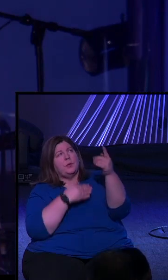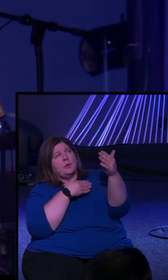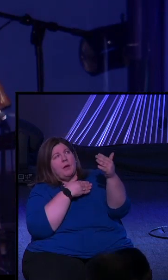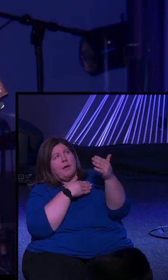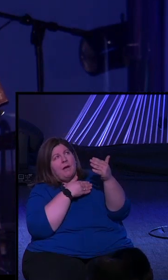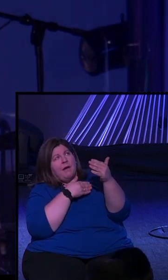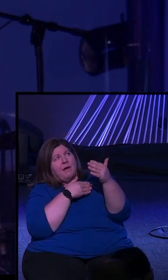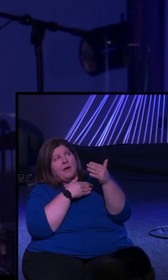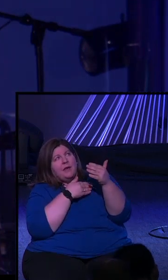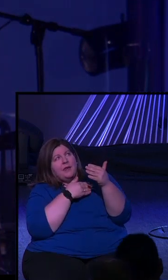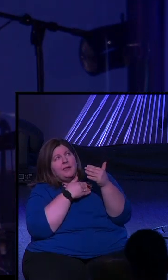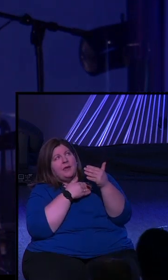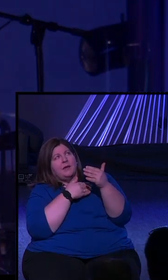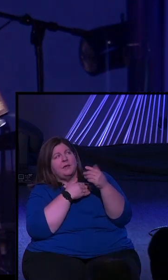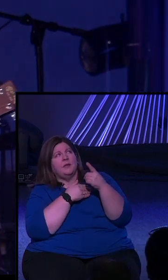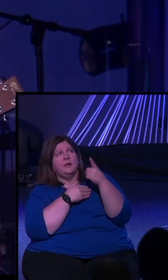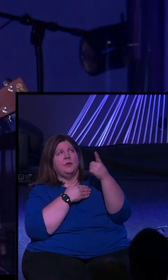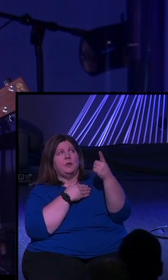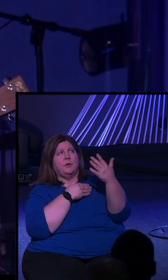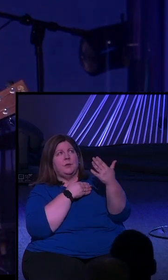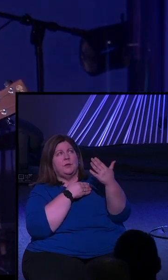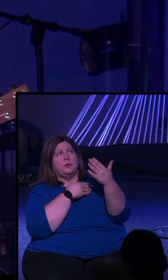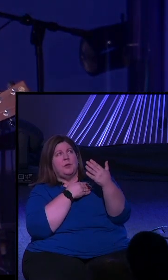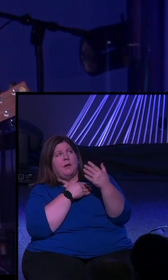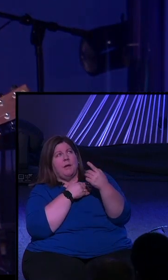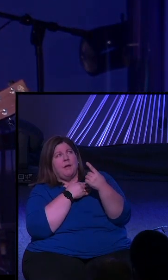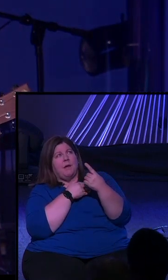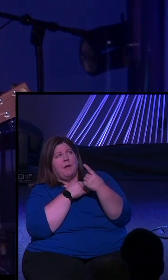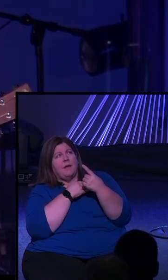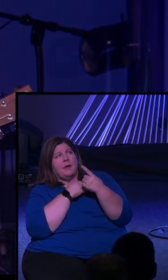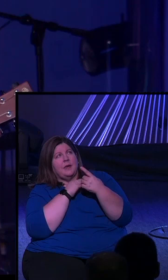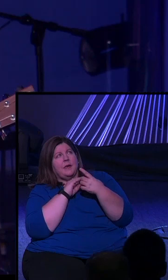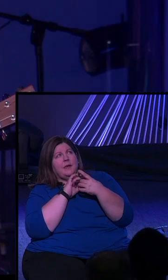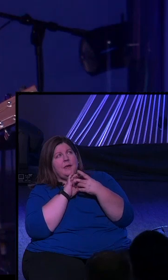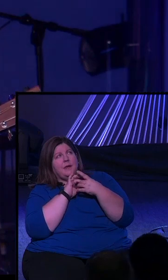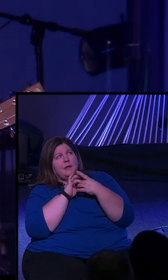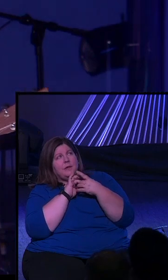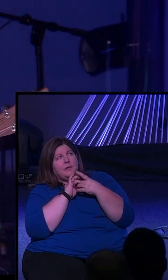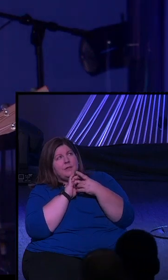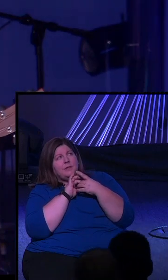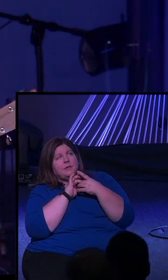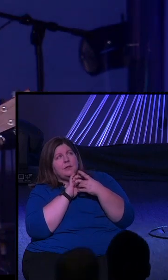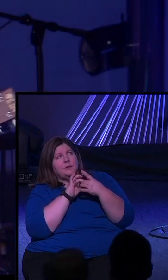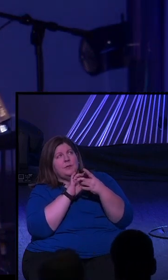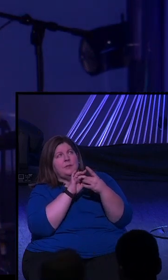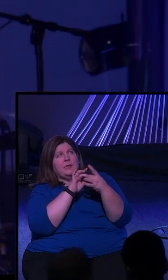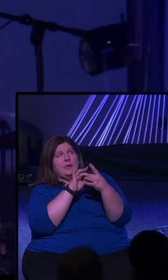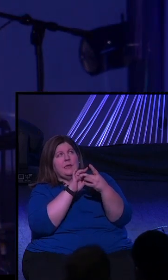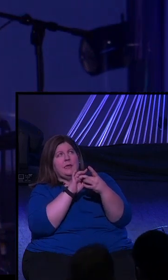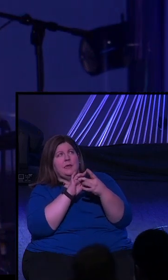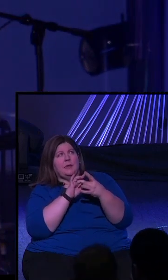You draw near, you draw near to